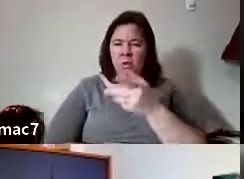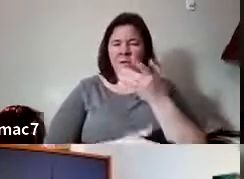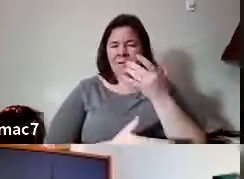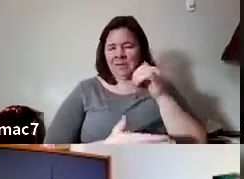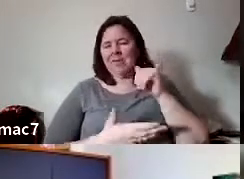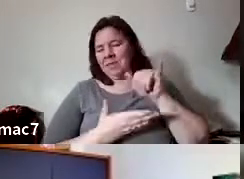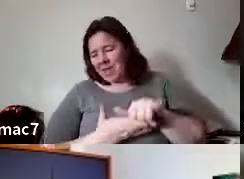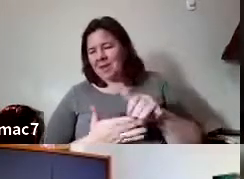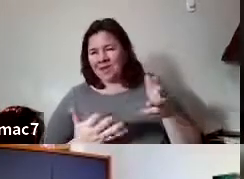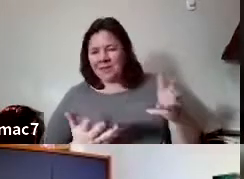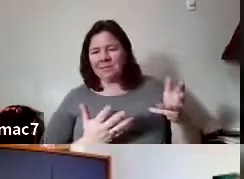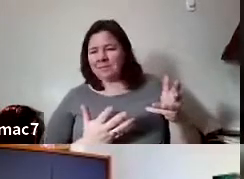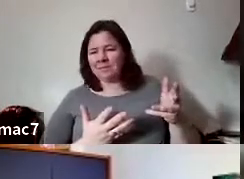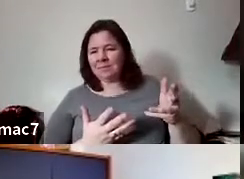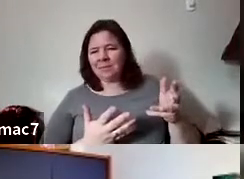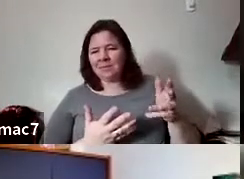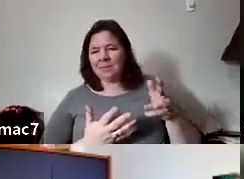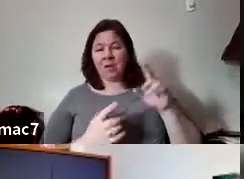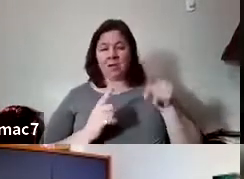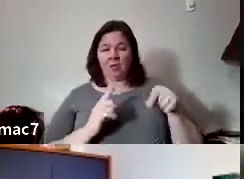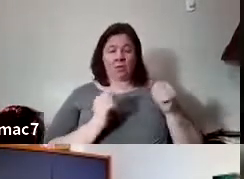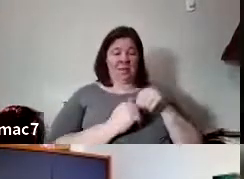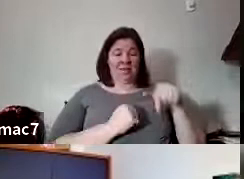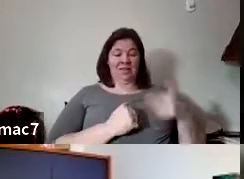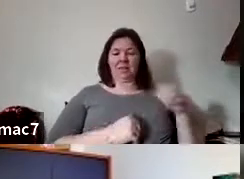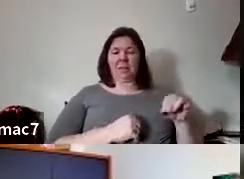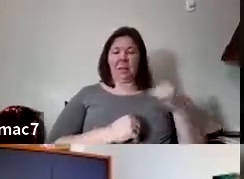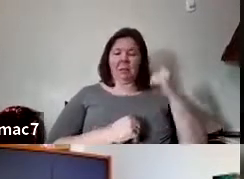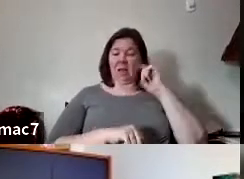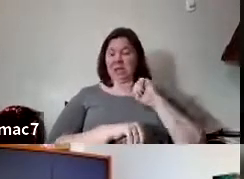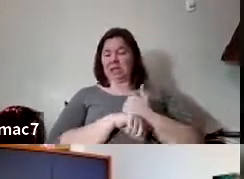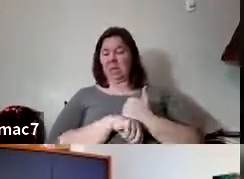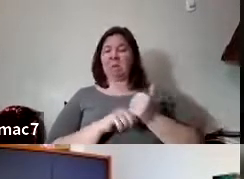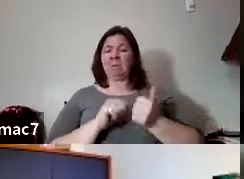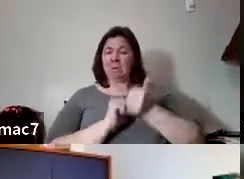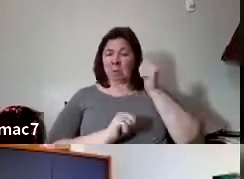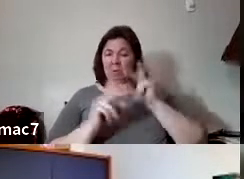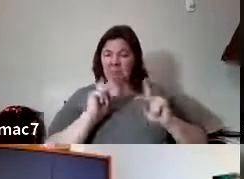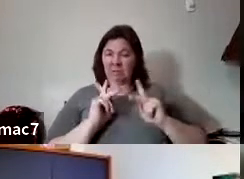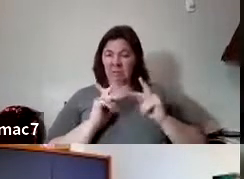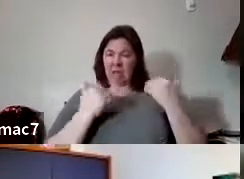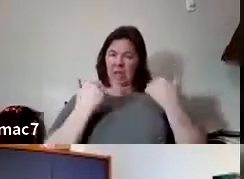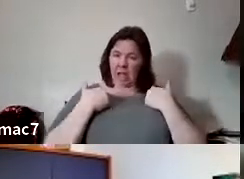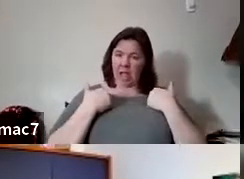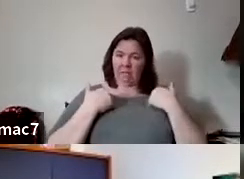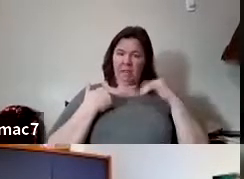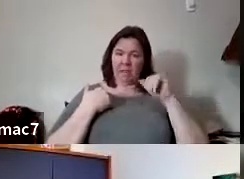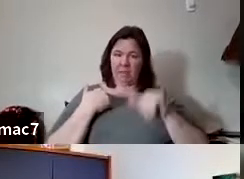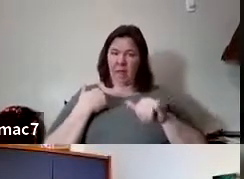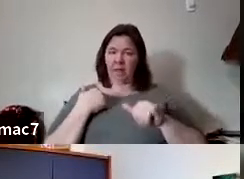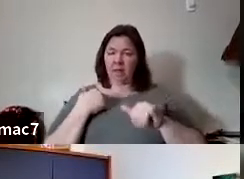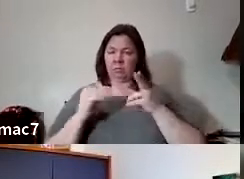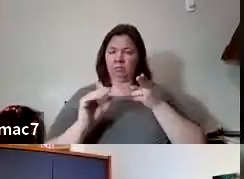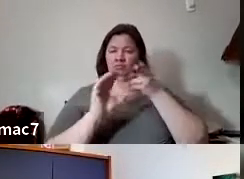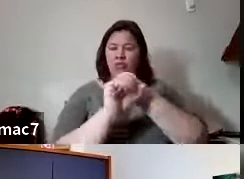you get down to the crux of it, that's what it's all about. And that's a mindset that the majority of us come to ONPASSIVE with. So I understand that